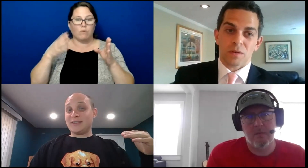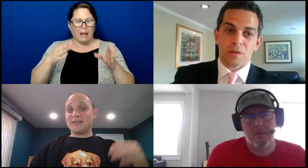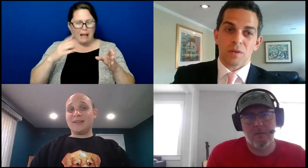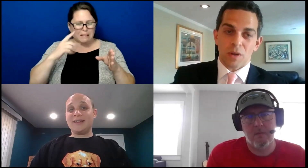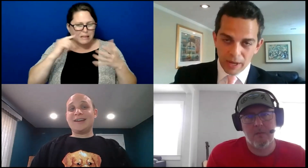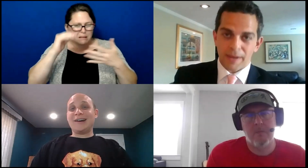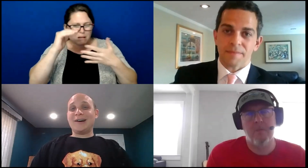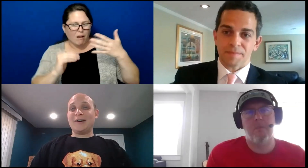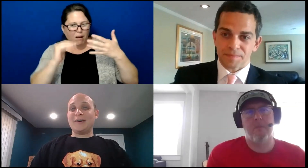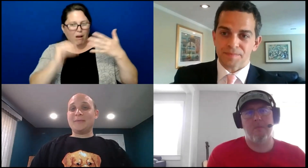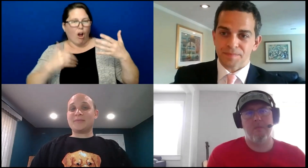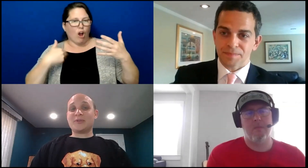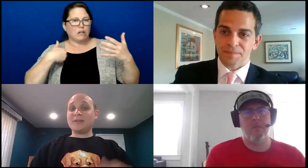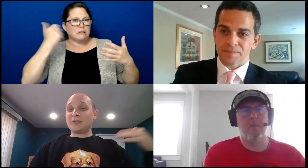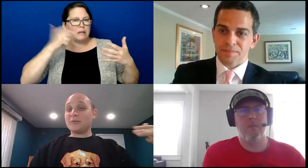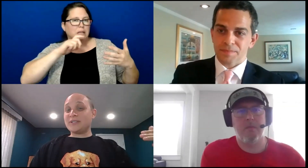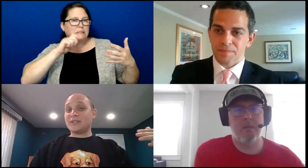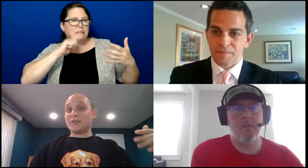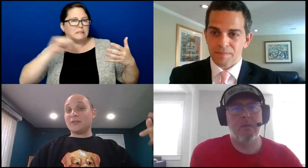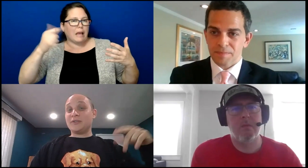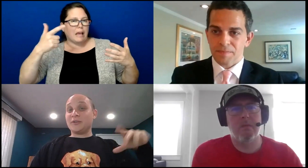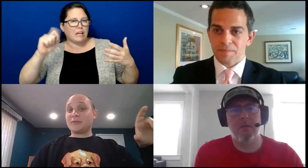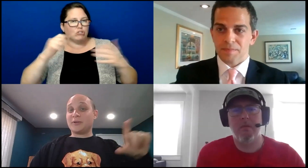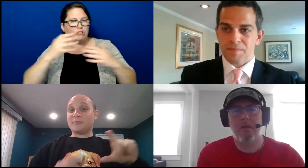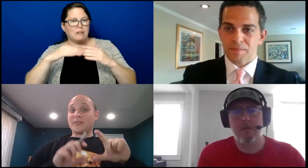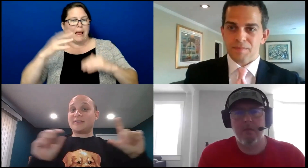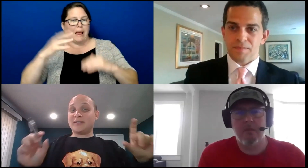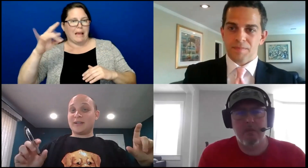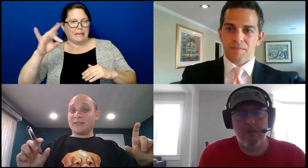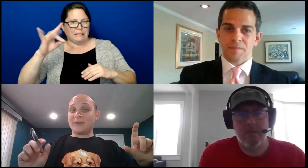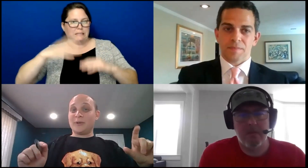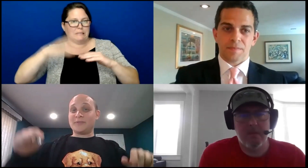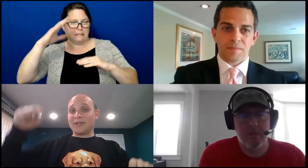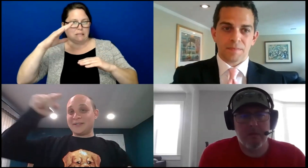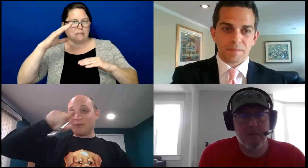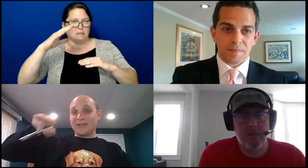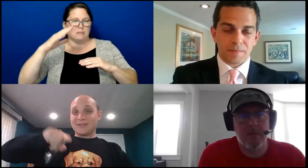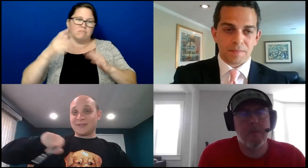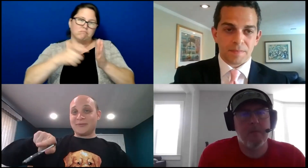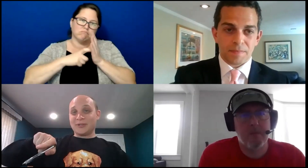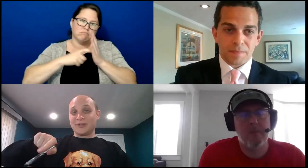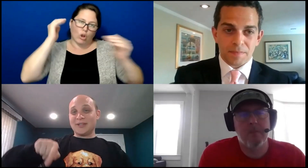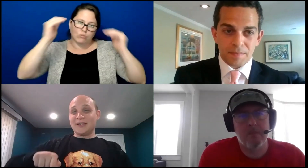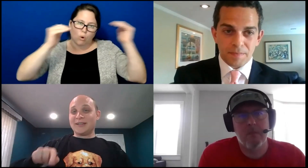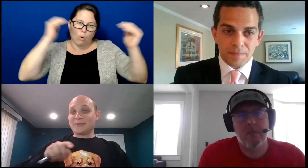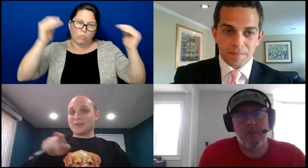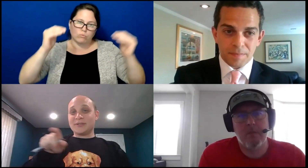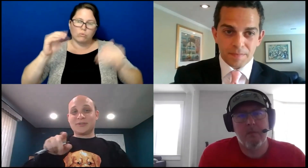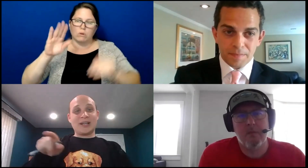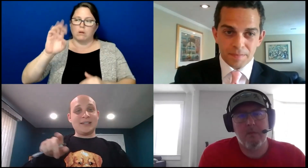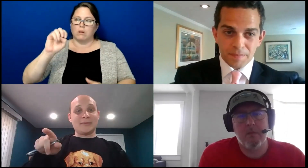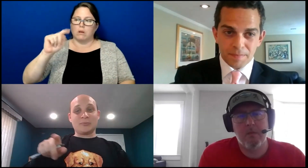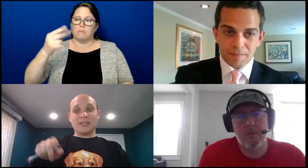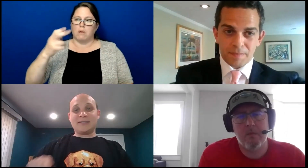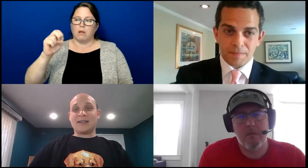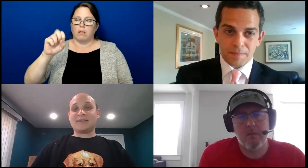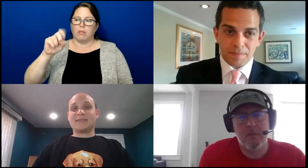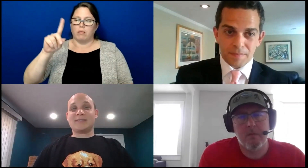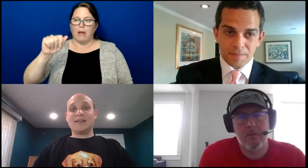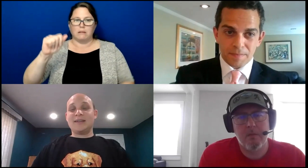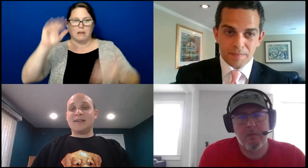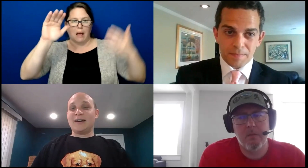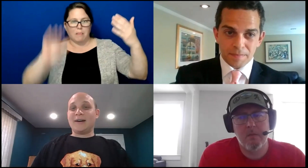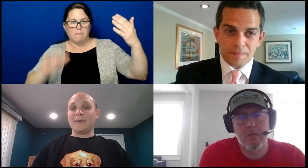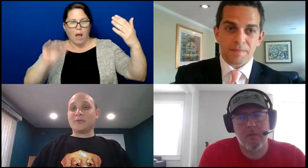is 18. Okay. So anyone who is an adult, you can go to our Bethesda.net website, go down to the footer, and there's a little sign up for play